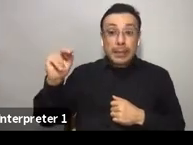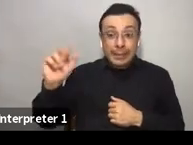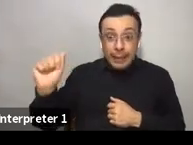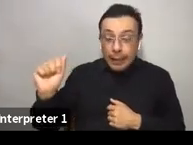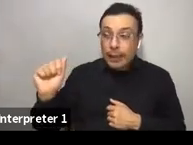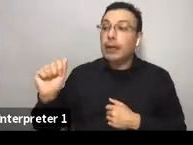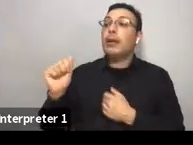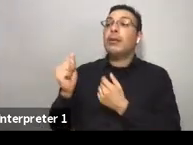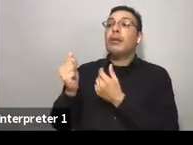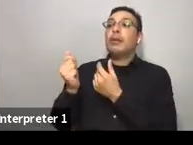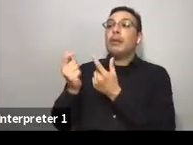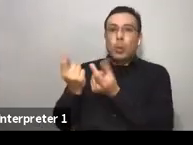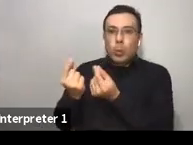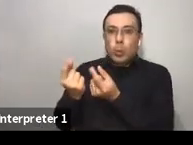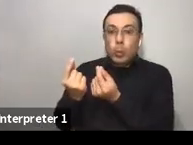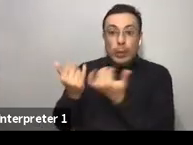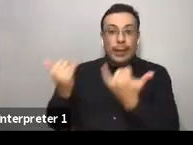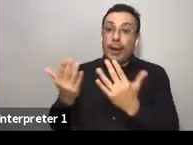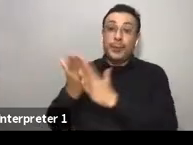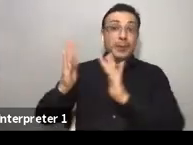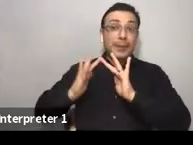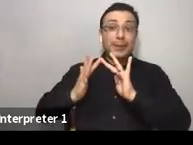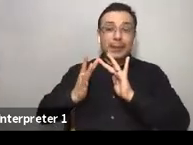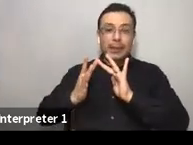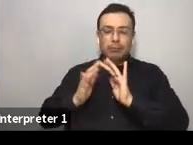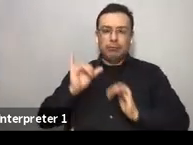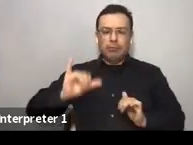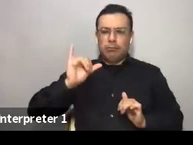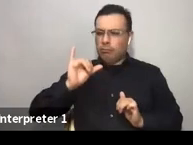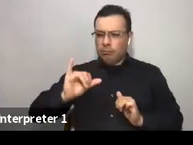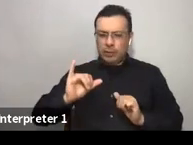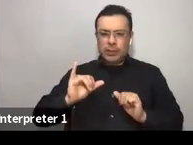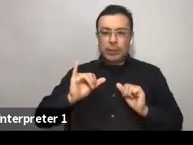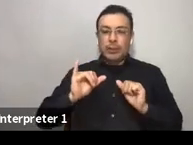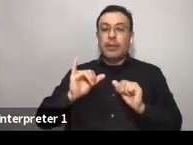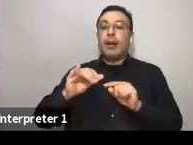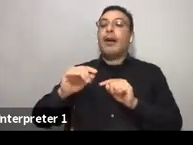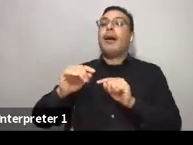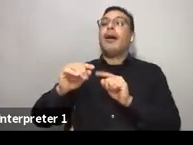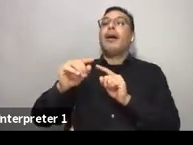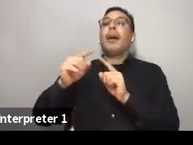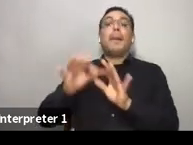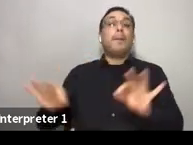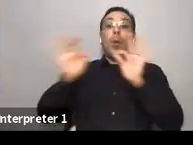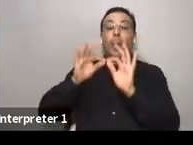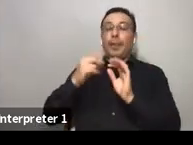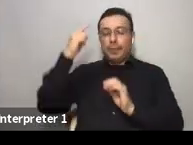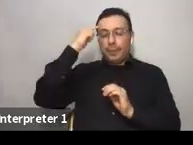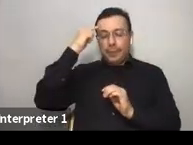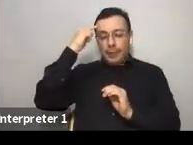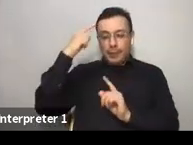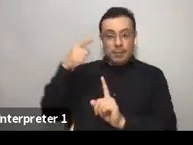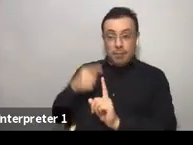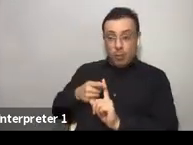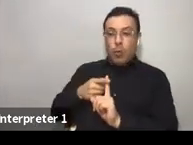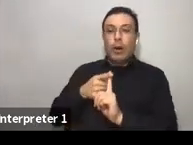These foundations that we go over today are really where everything else evolves from. And it's kind of the framework whenever we get TA